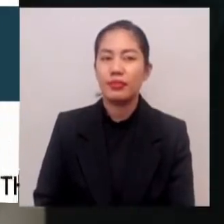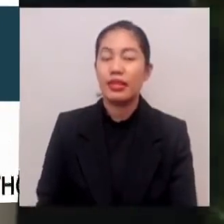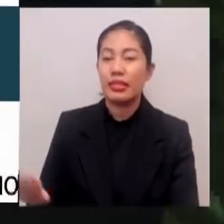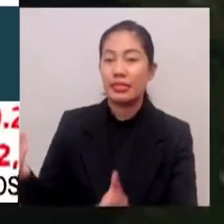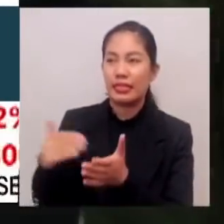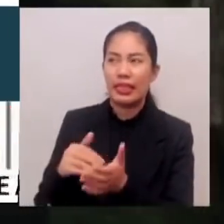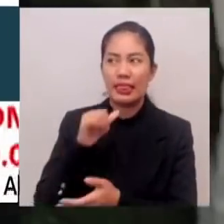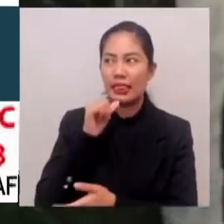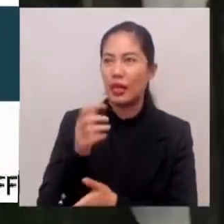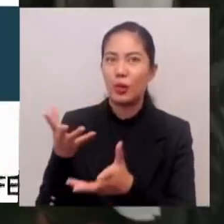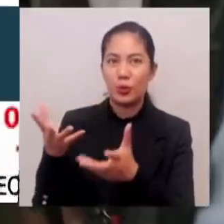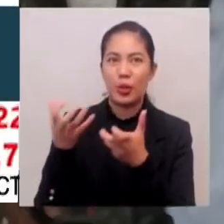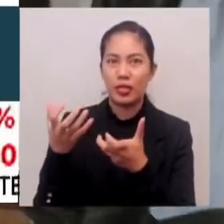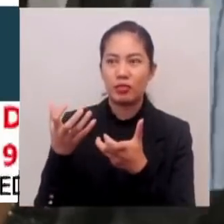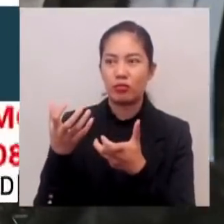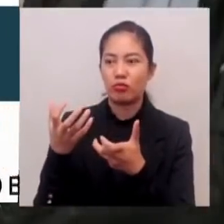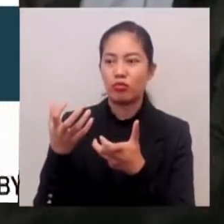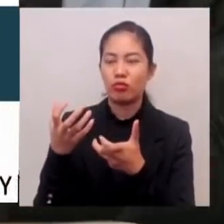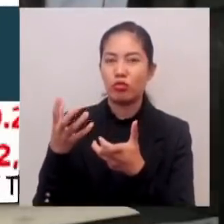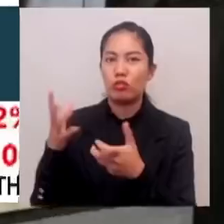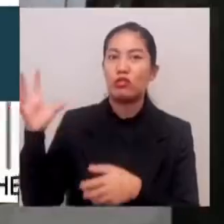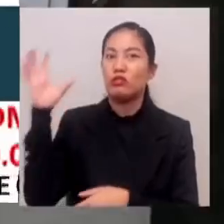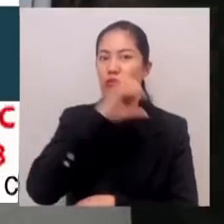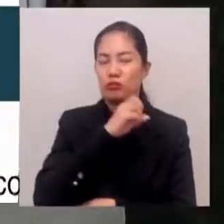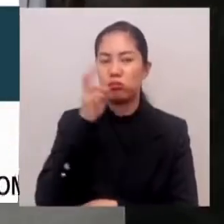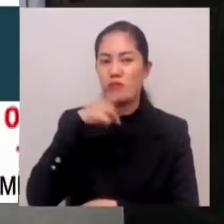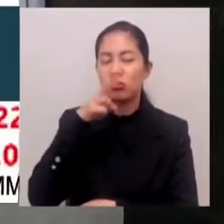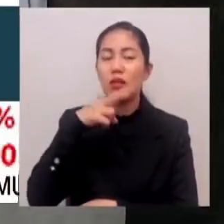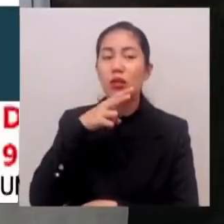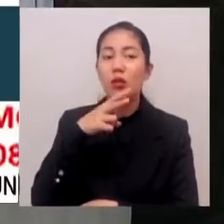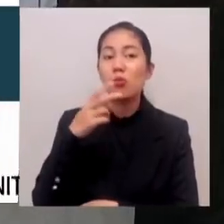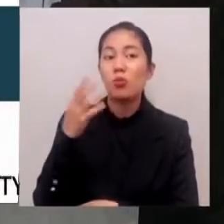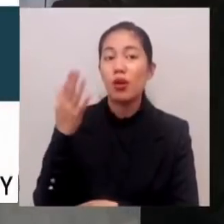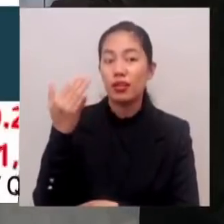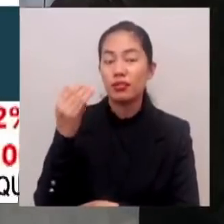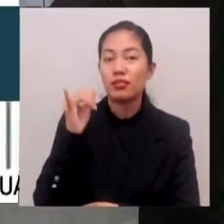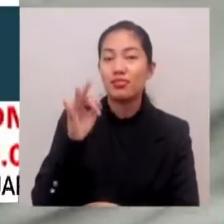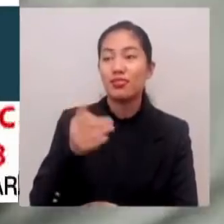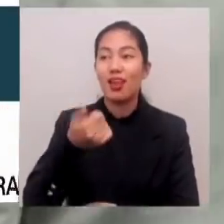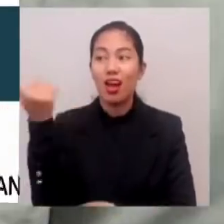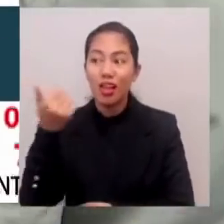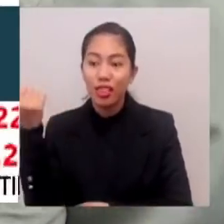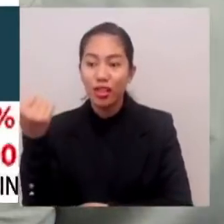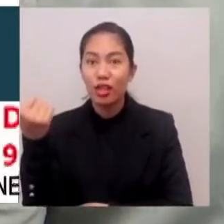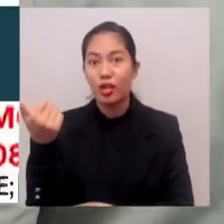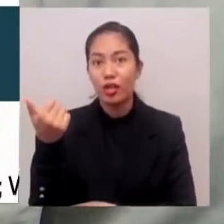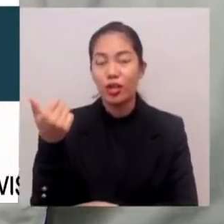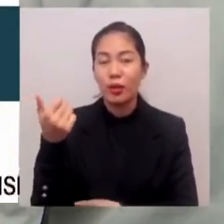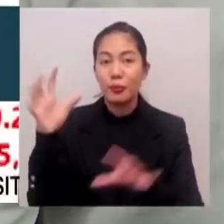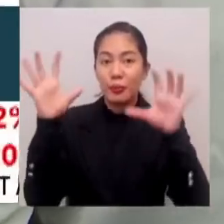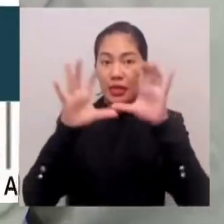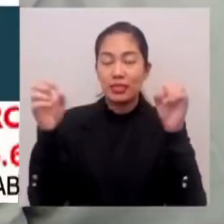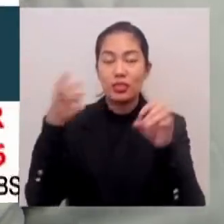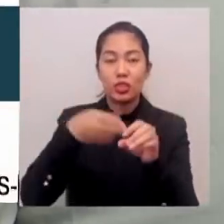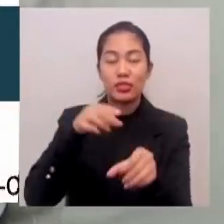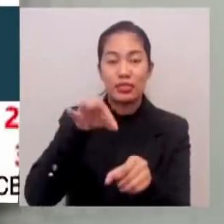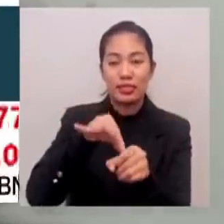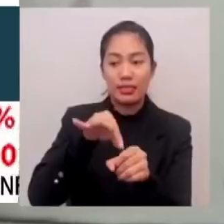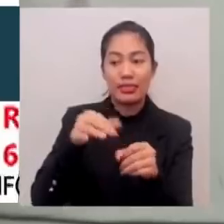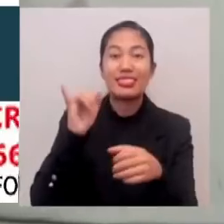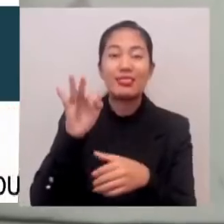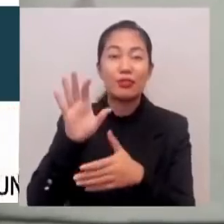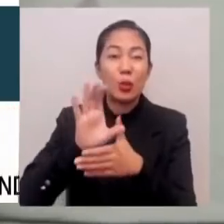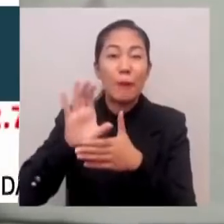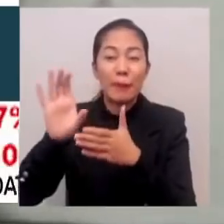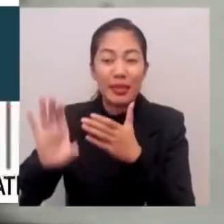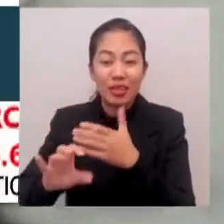overreaching because, as I've said, if the other candidates have a complete slate already and this is happening only to Mayor Isko, or at